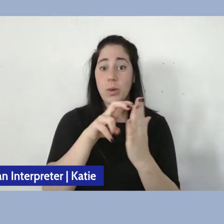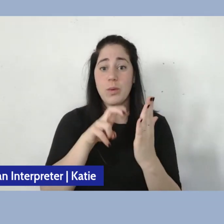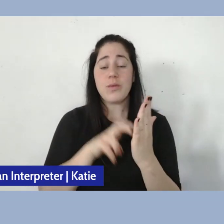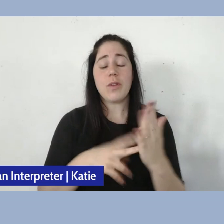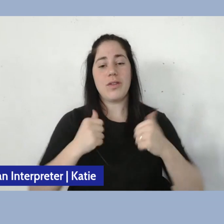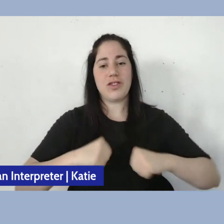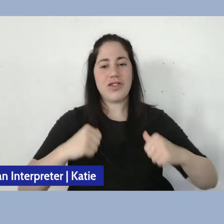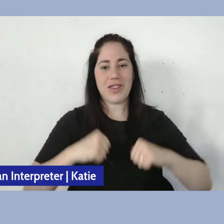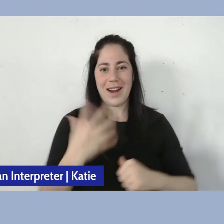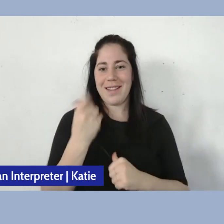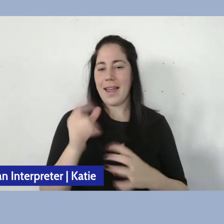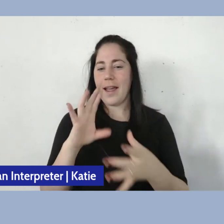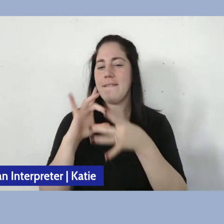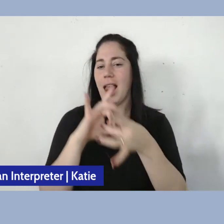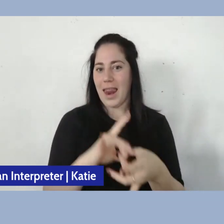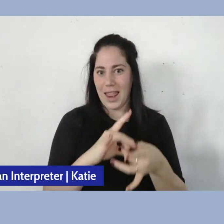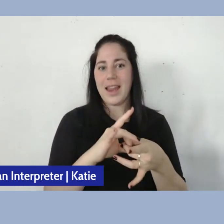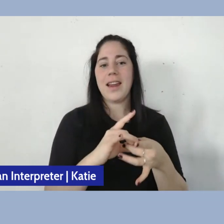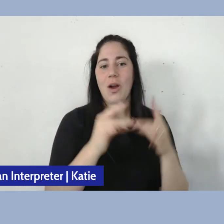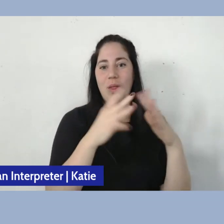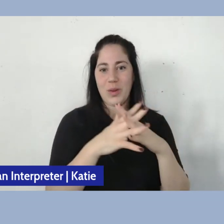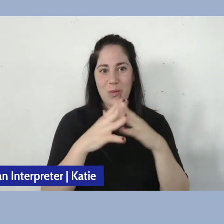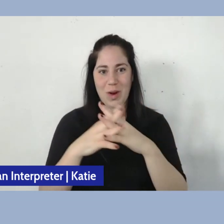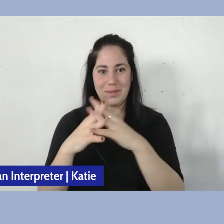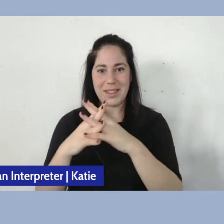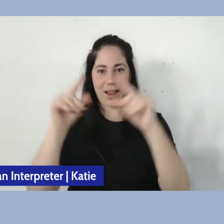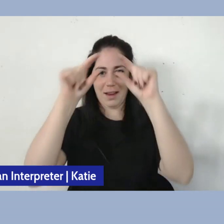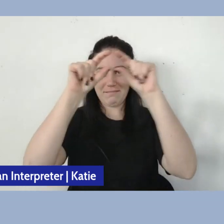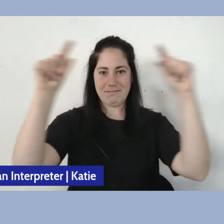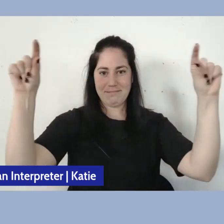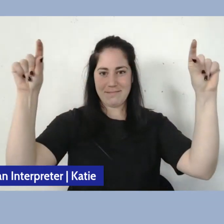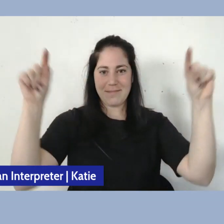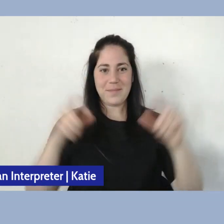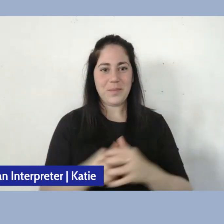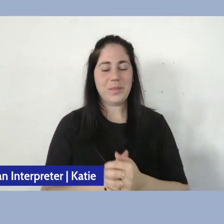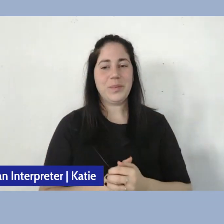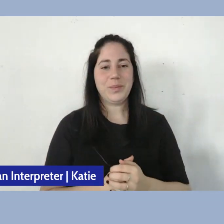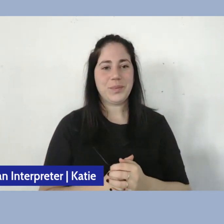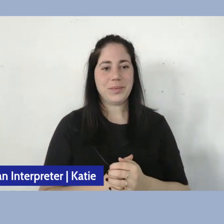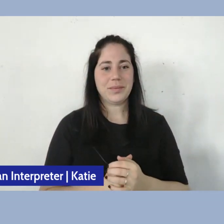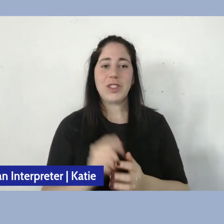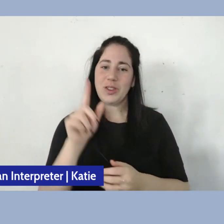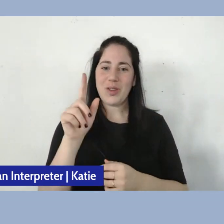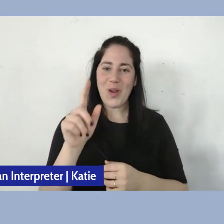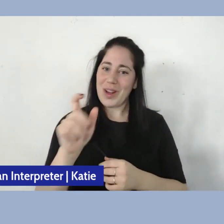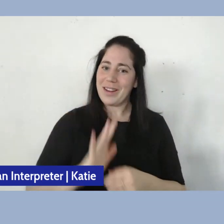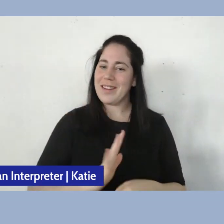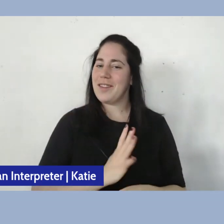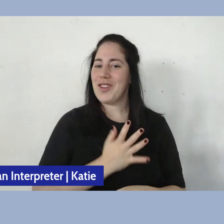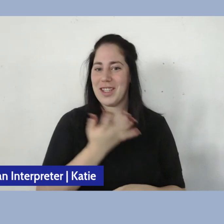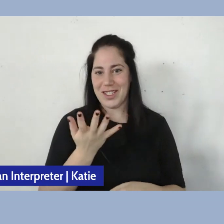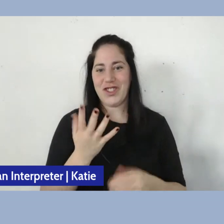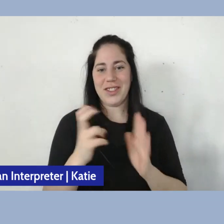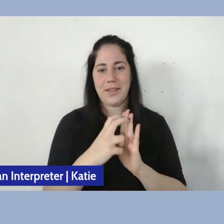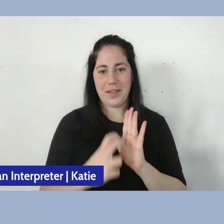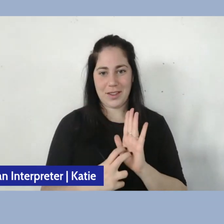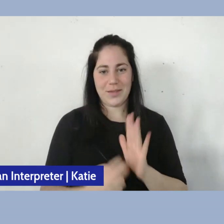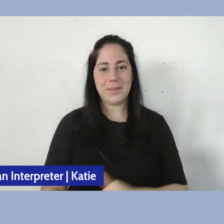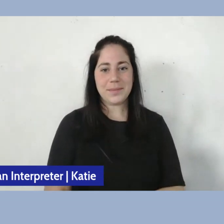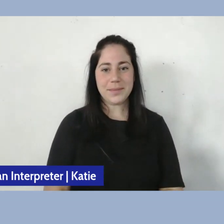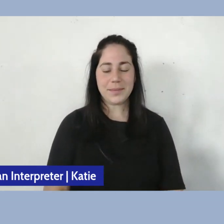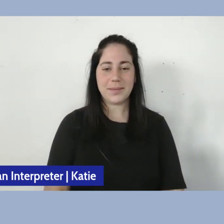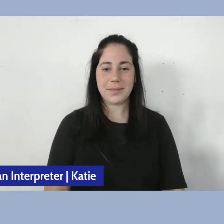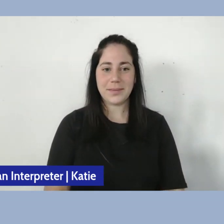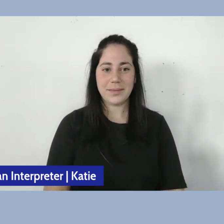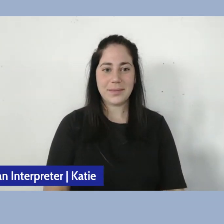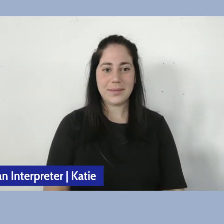is a link on the website above this screen, up there somewhere. So click if you're interested in registering.